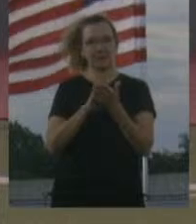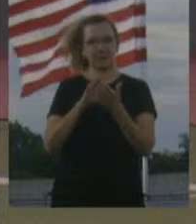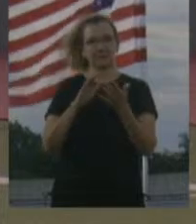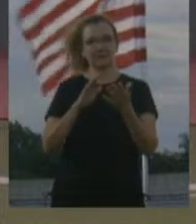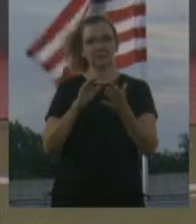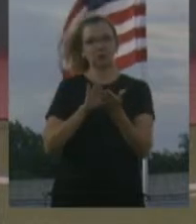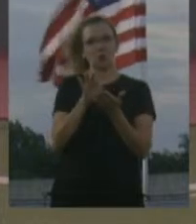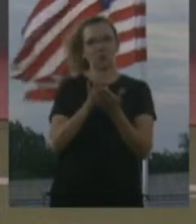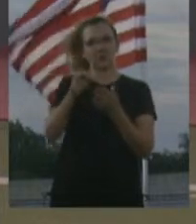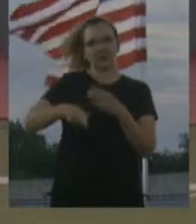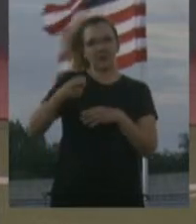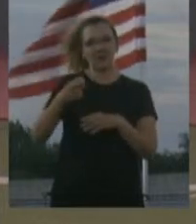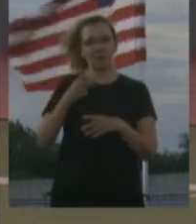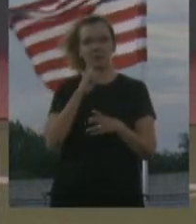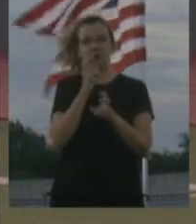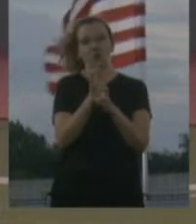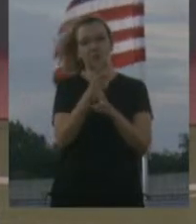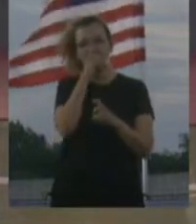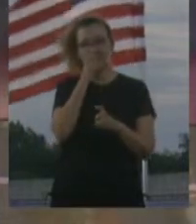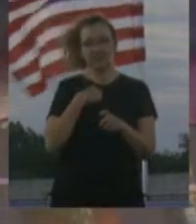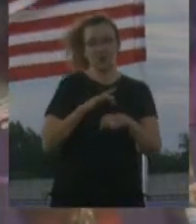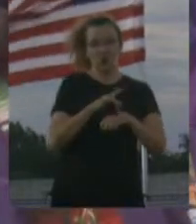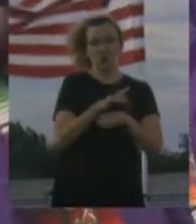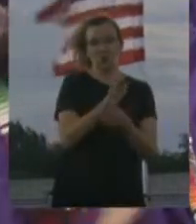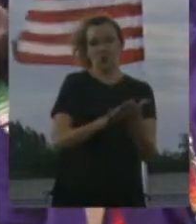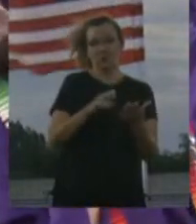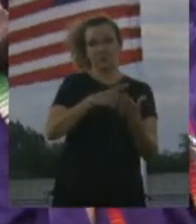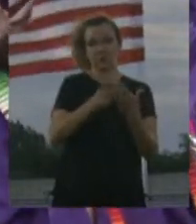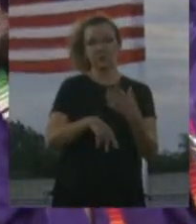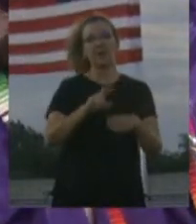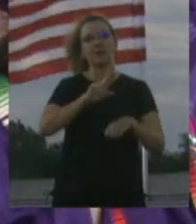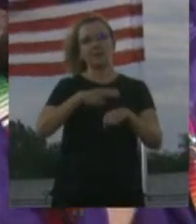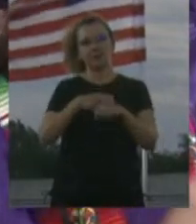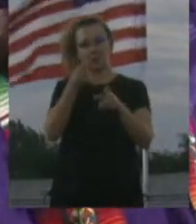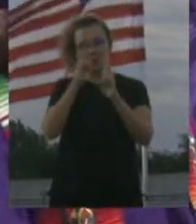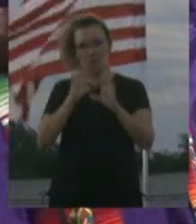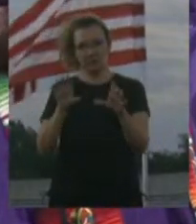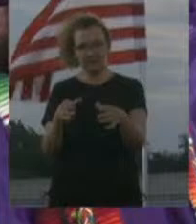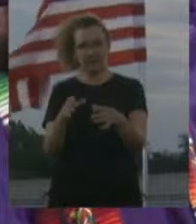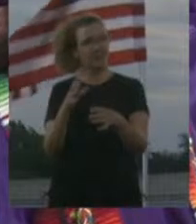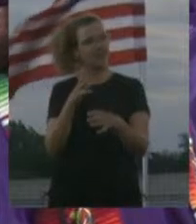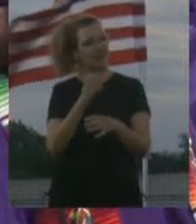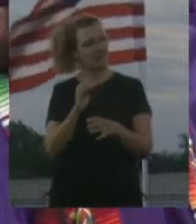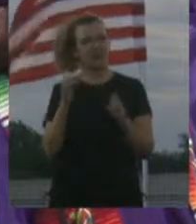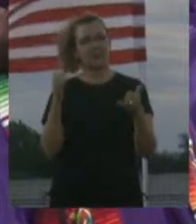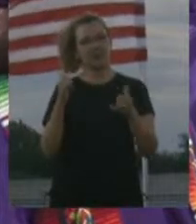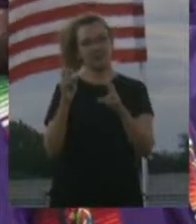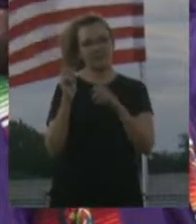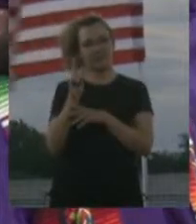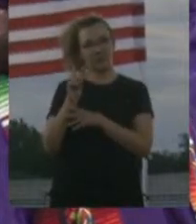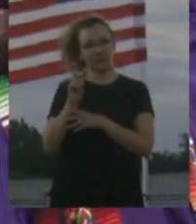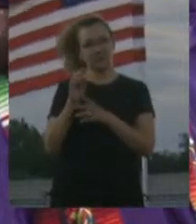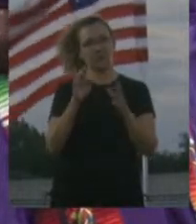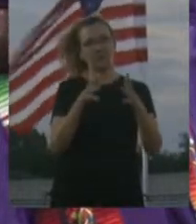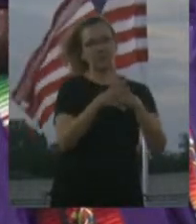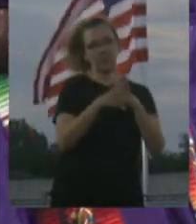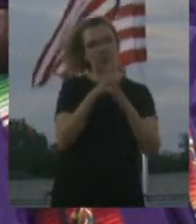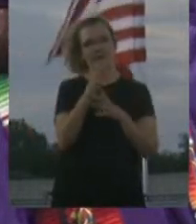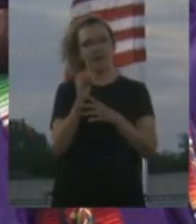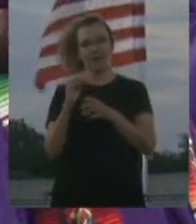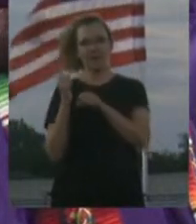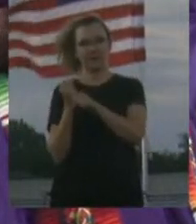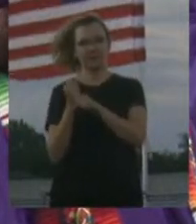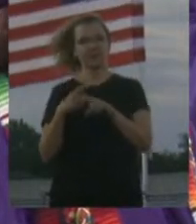easiest, considering I was in the early college program, National Honor Society, and played varsity football and baseball.